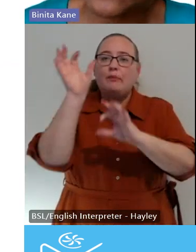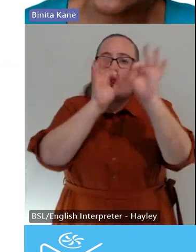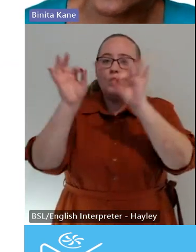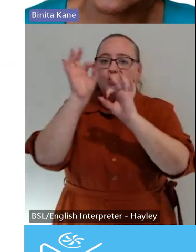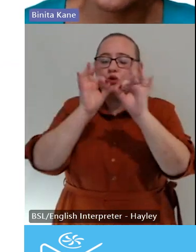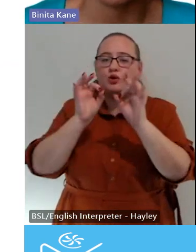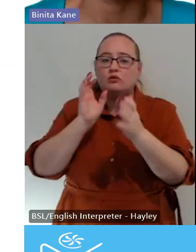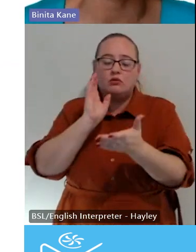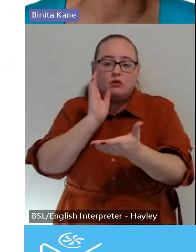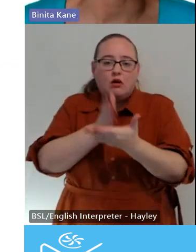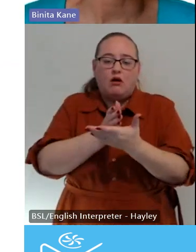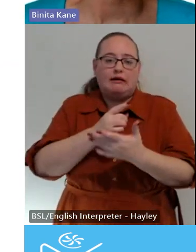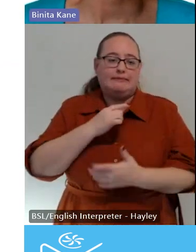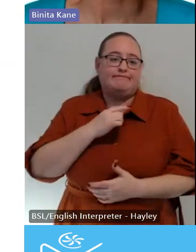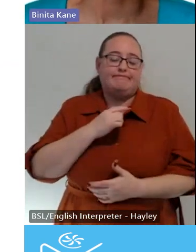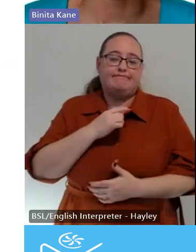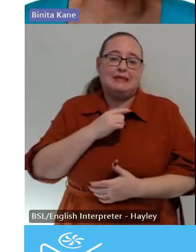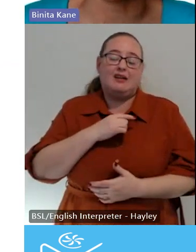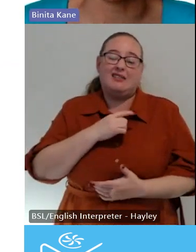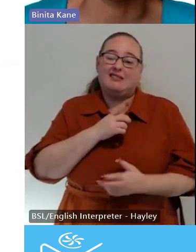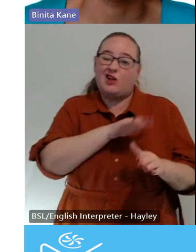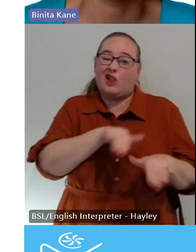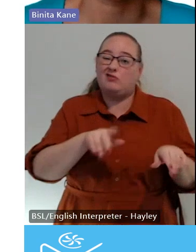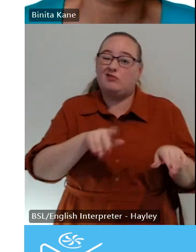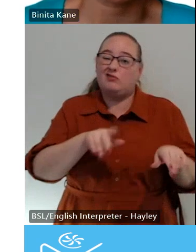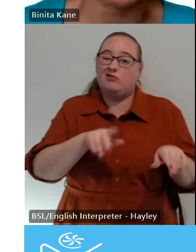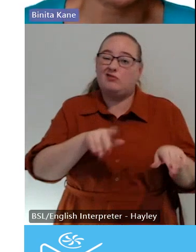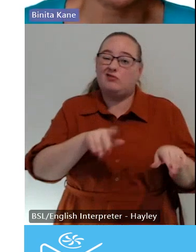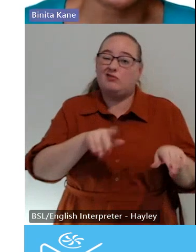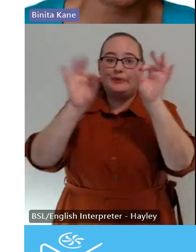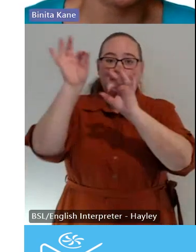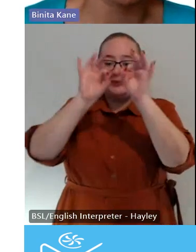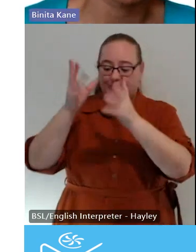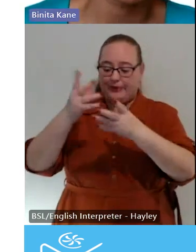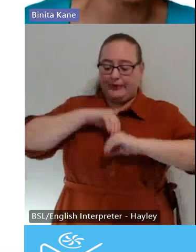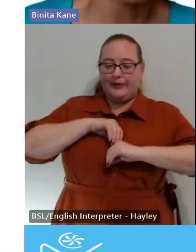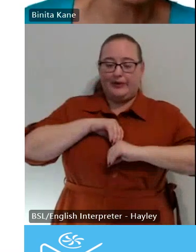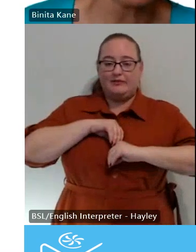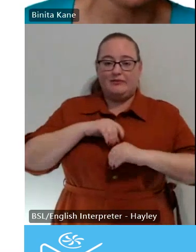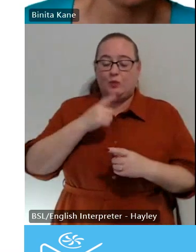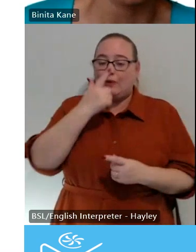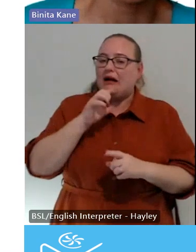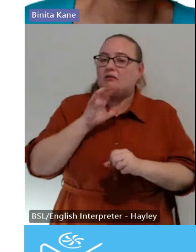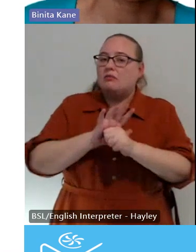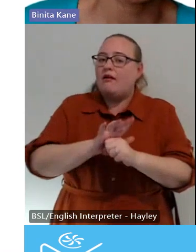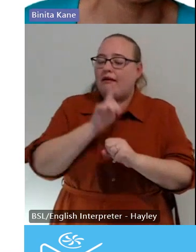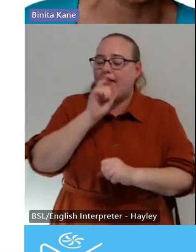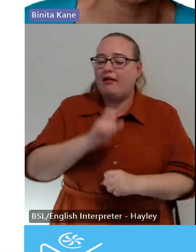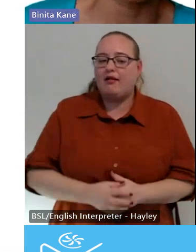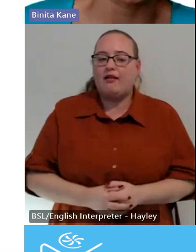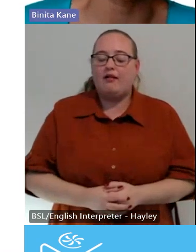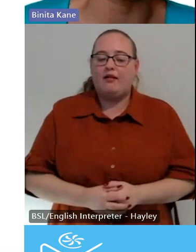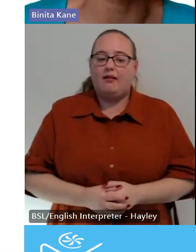does kill children, and it is avoidable. Next slide. So this is